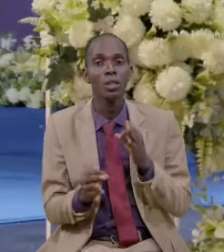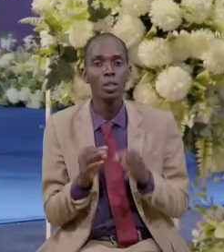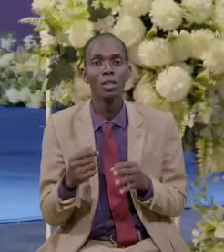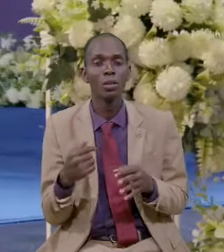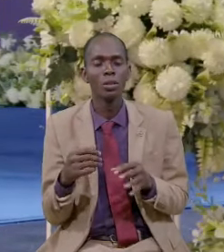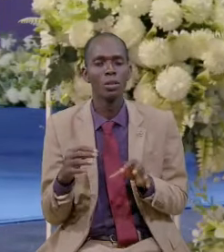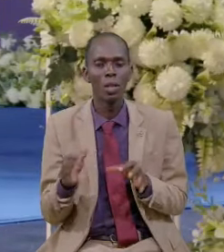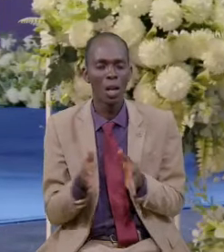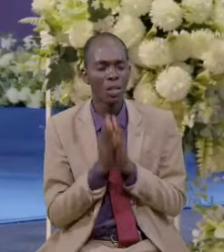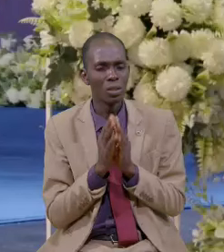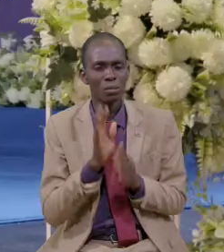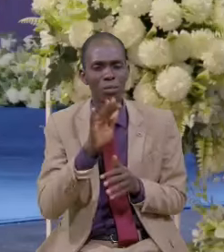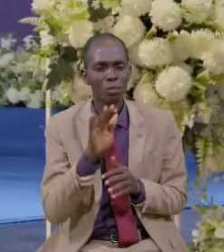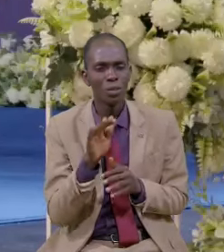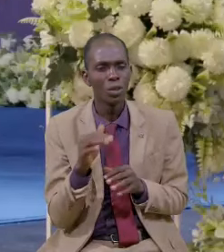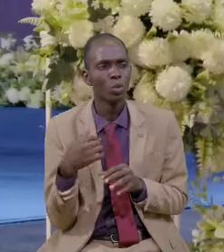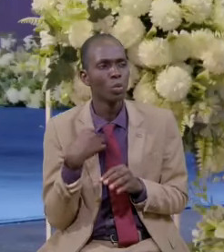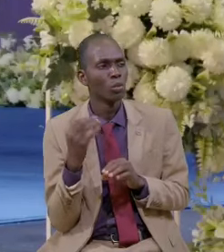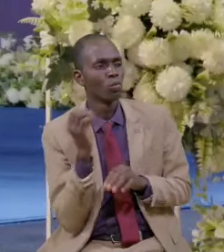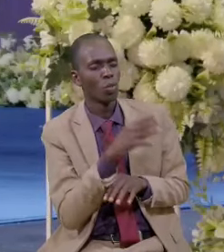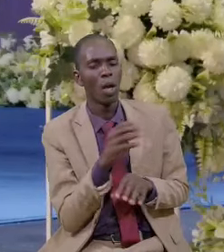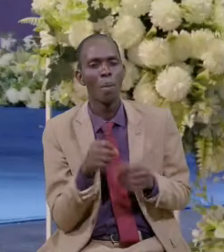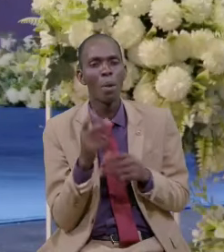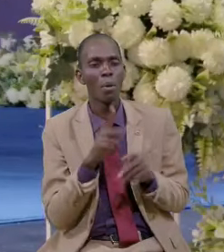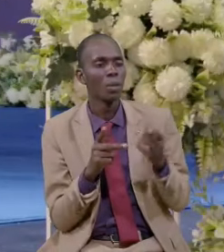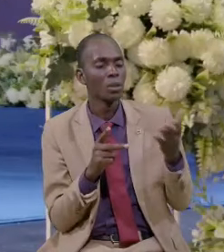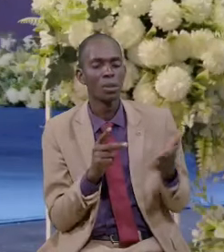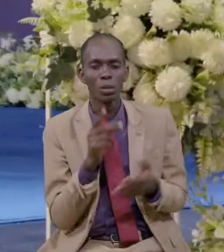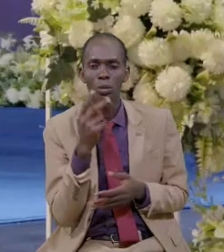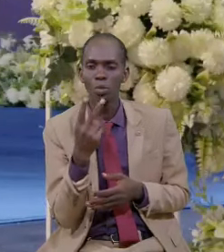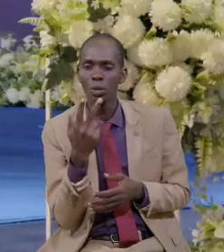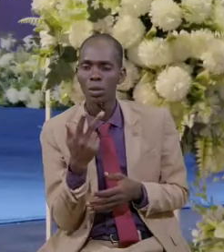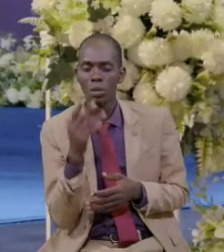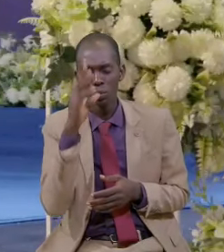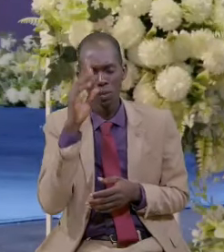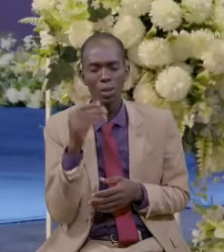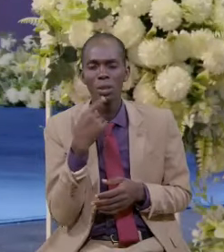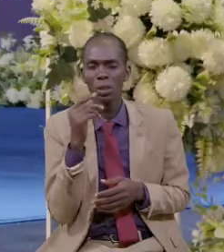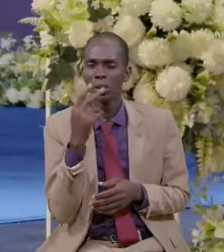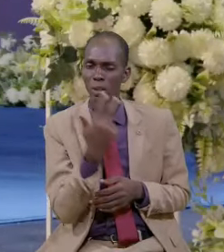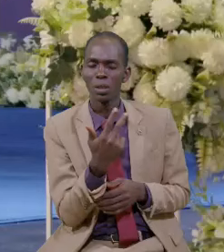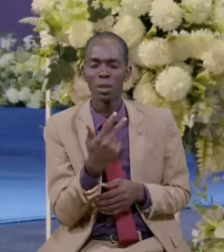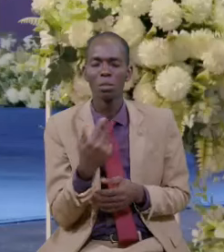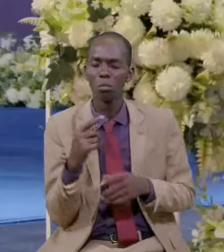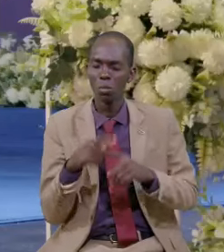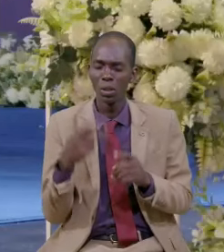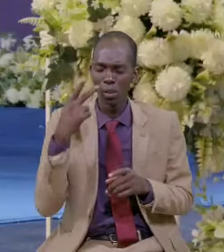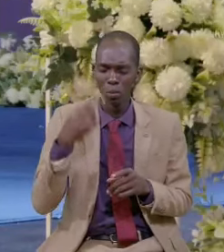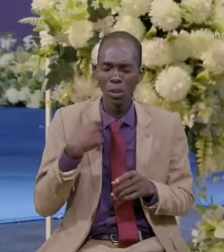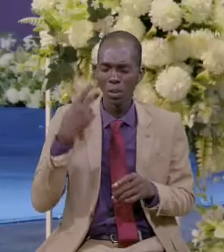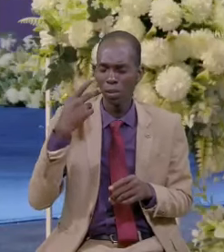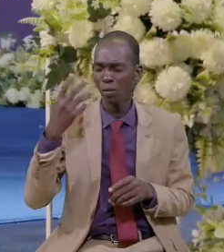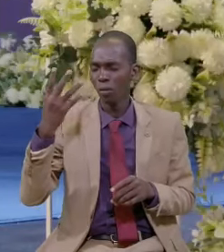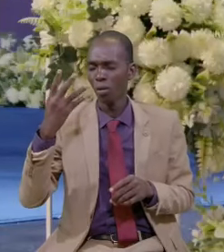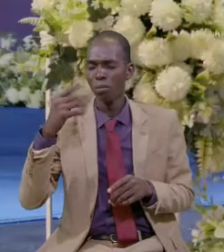men each of the furnace of it? He said, yes, our king. He said, I see four men. Look at that. One, two,